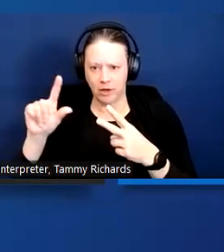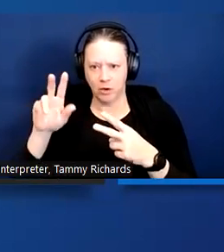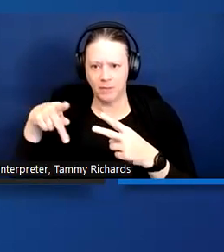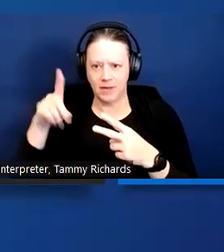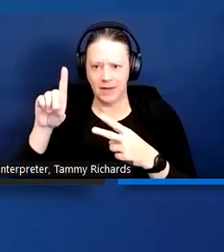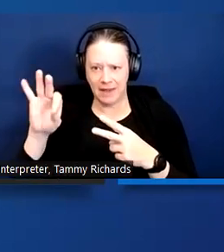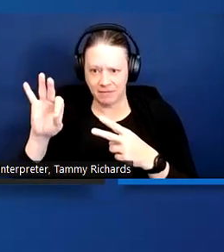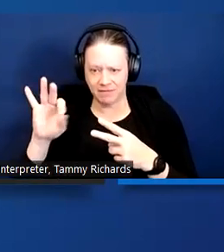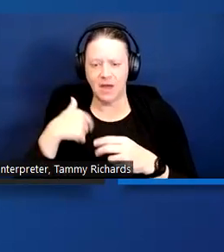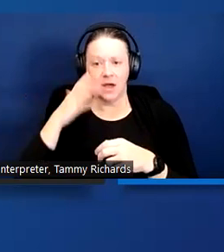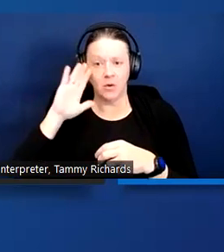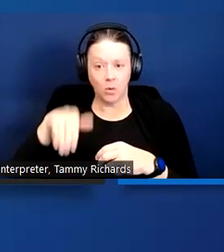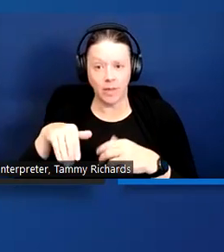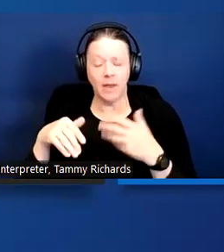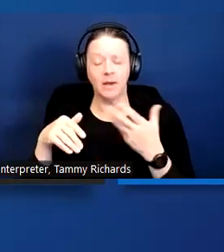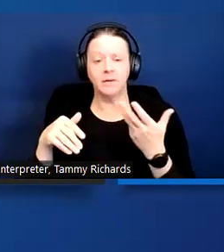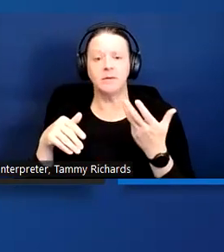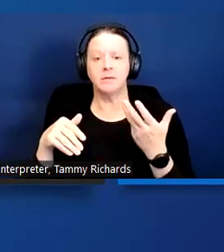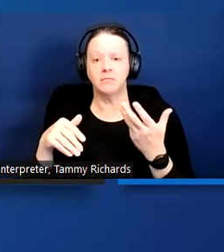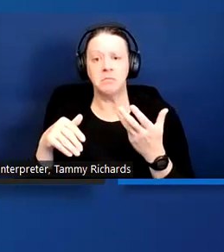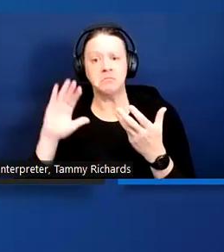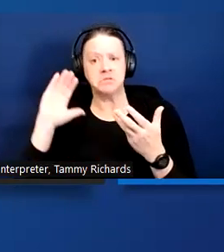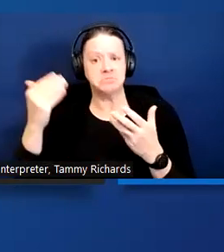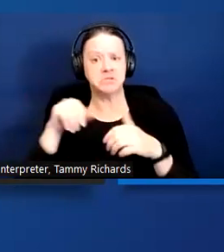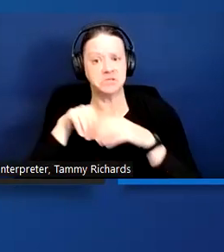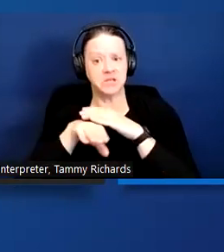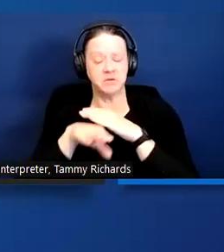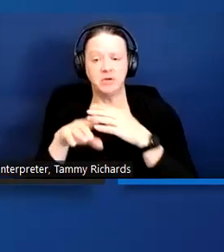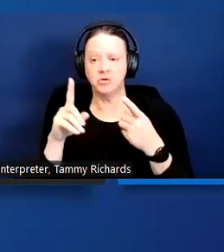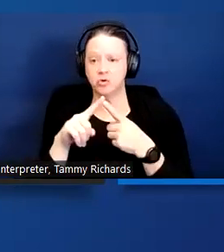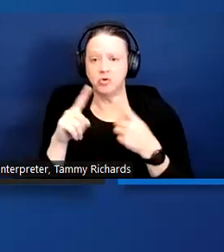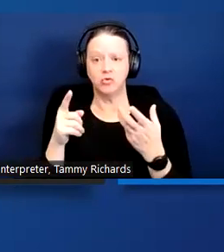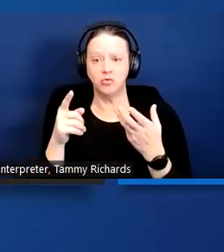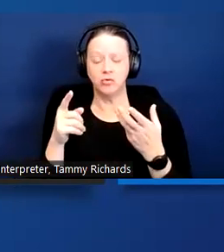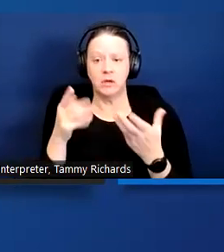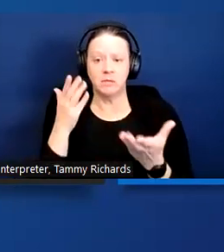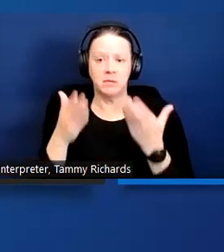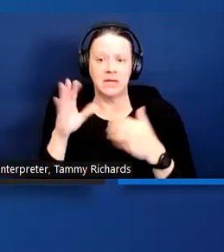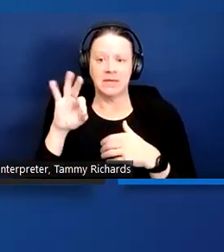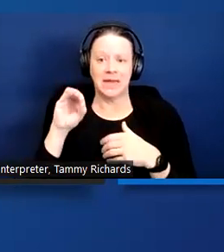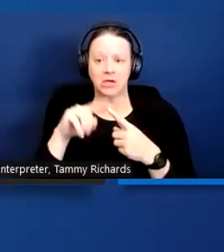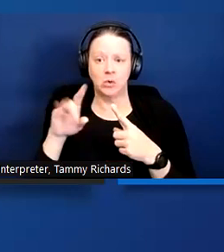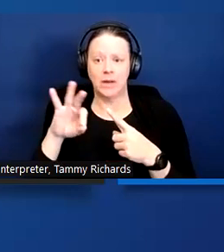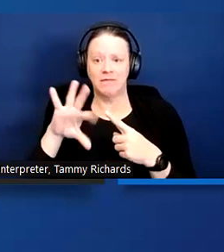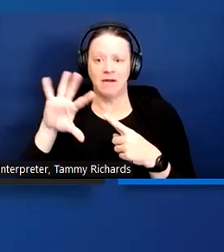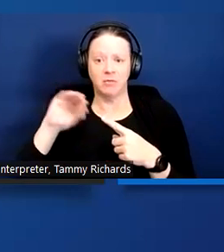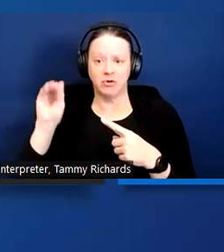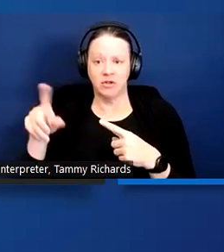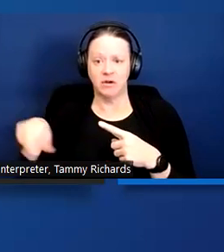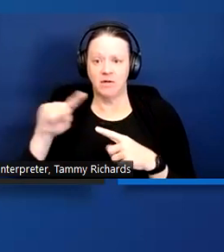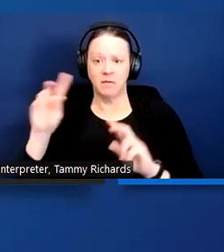PDF, I know that it's pretty accessible to maybe 90 to 95% of the